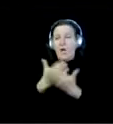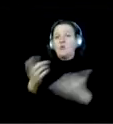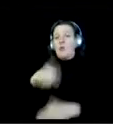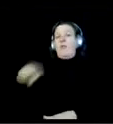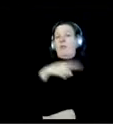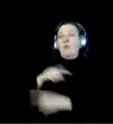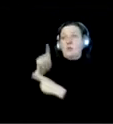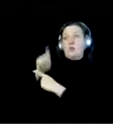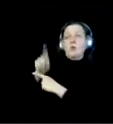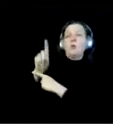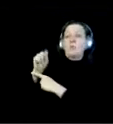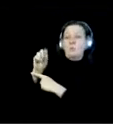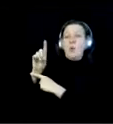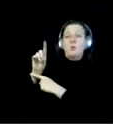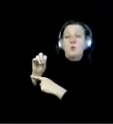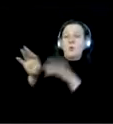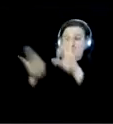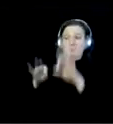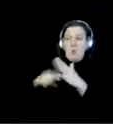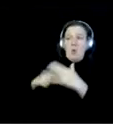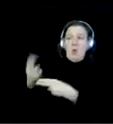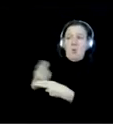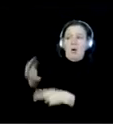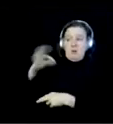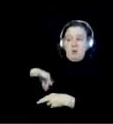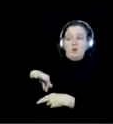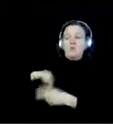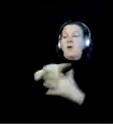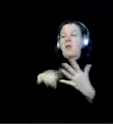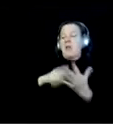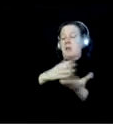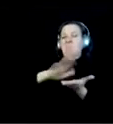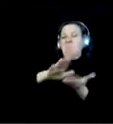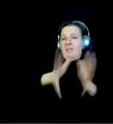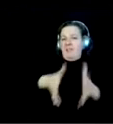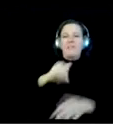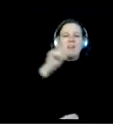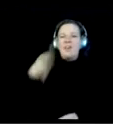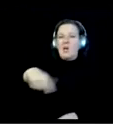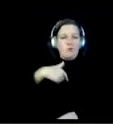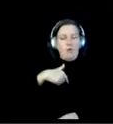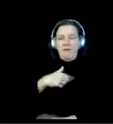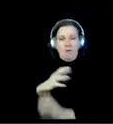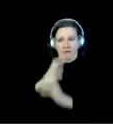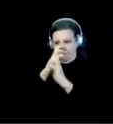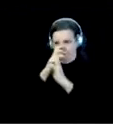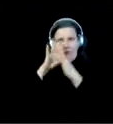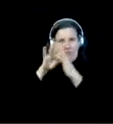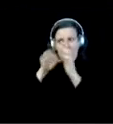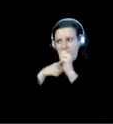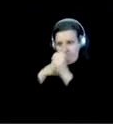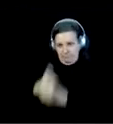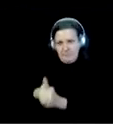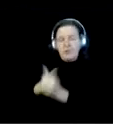the ones that are useful and leaving the rest, and like not having to have such a strict relationship to these things that are